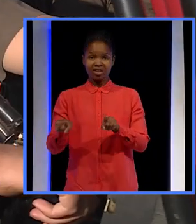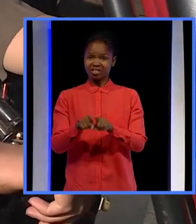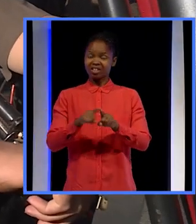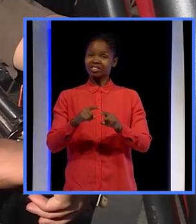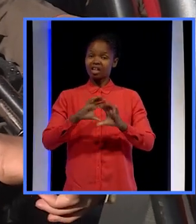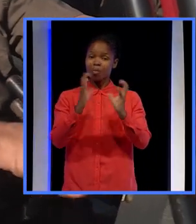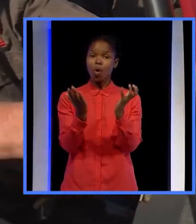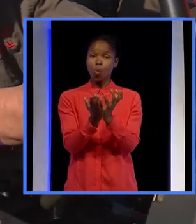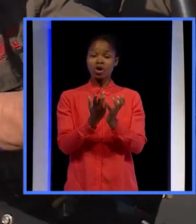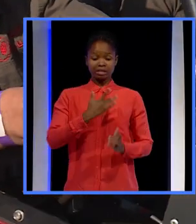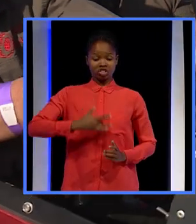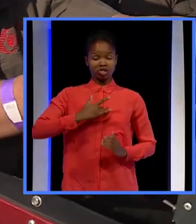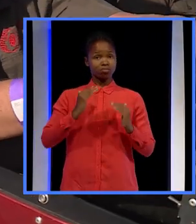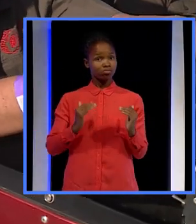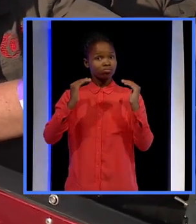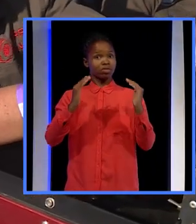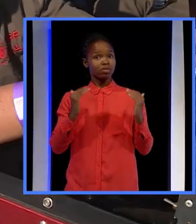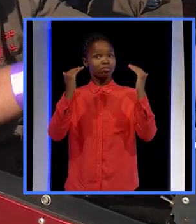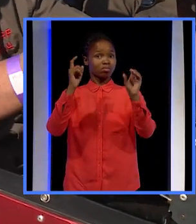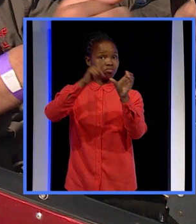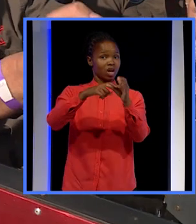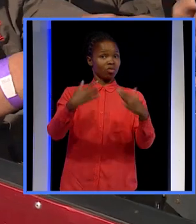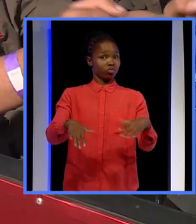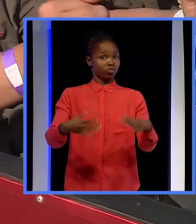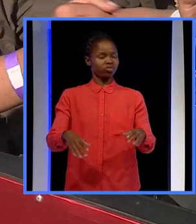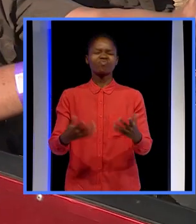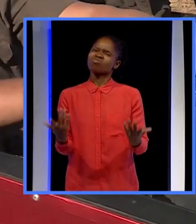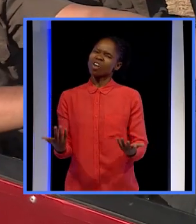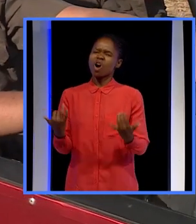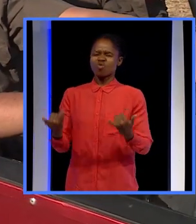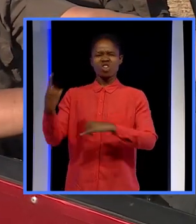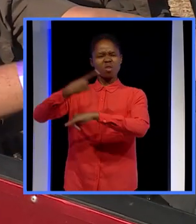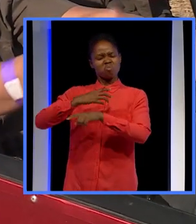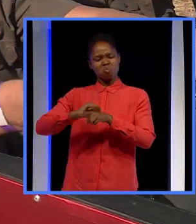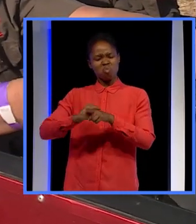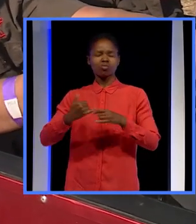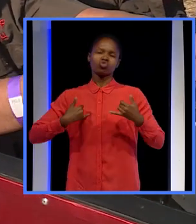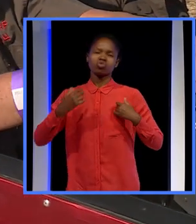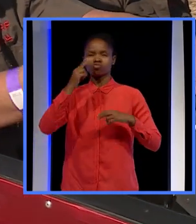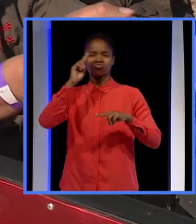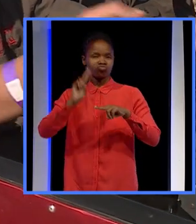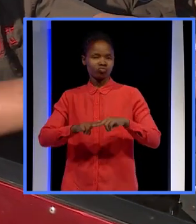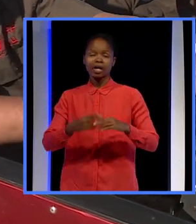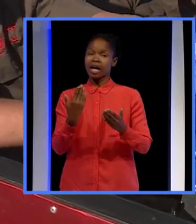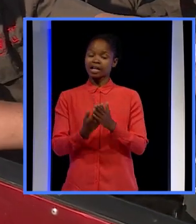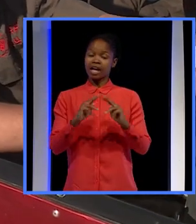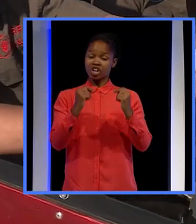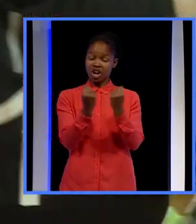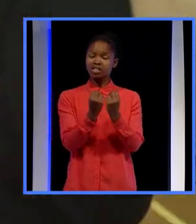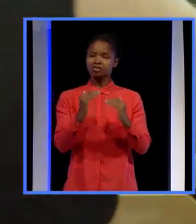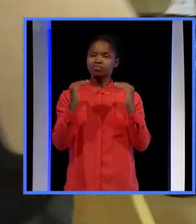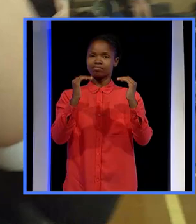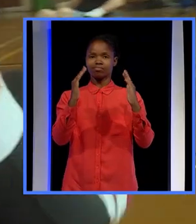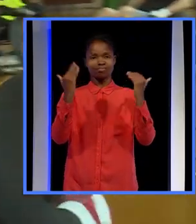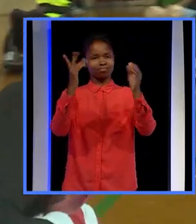champs? This is just actually your normal like fun days. Yeah. And you can do national events and then yeah, so that's how it